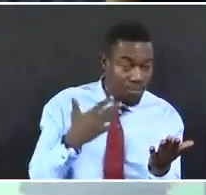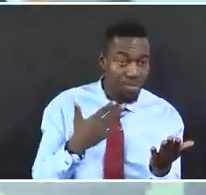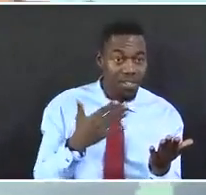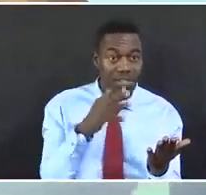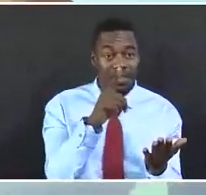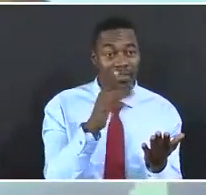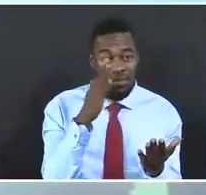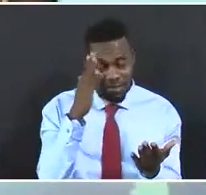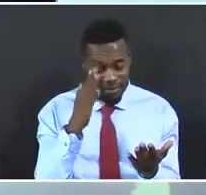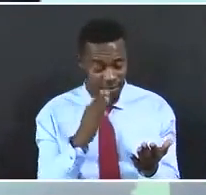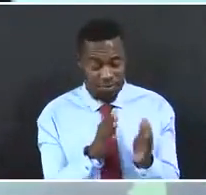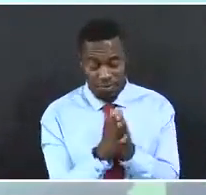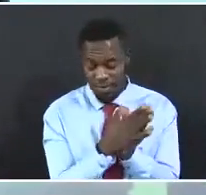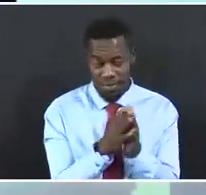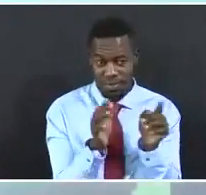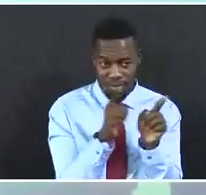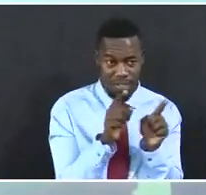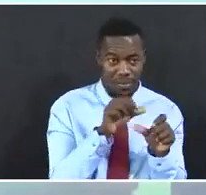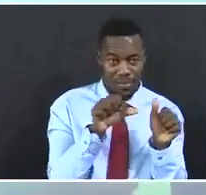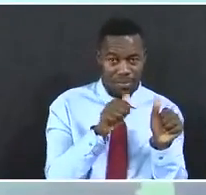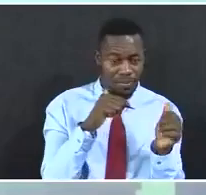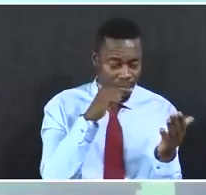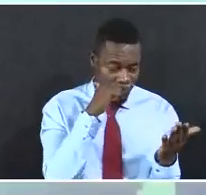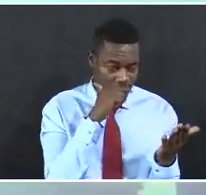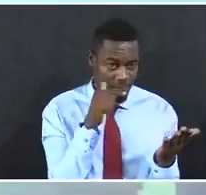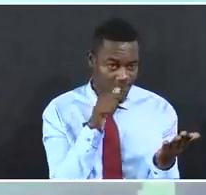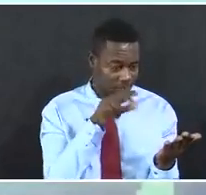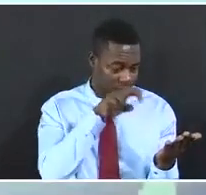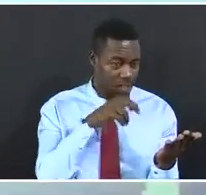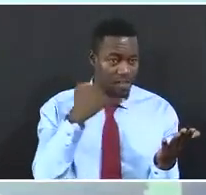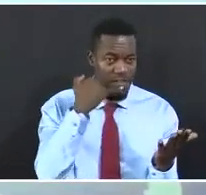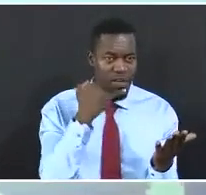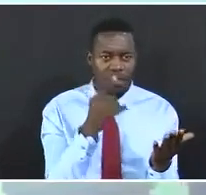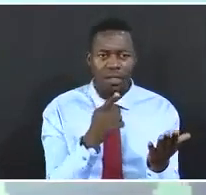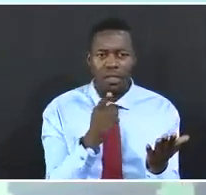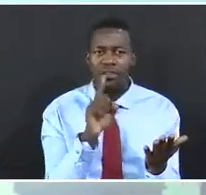so deep, it becomes difficult to get out of it. With our own